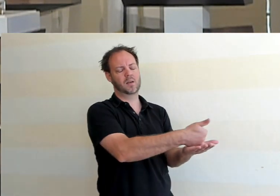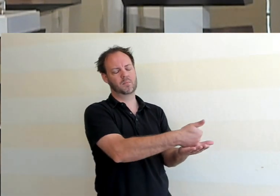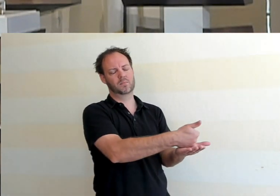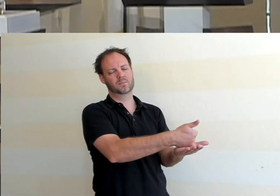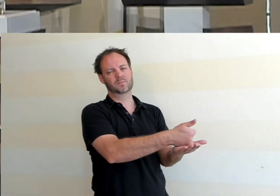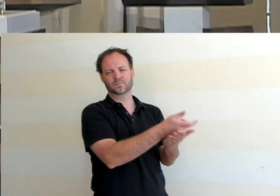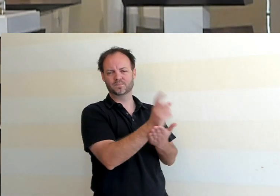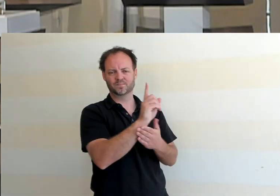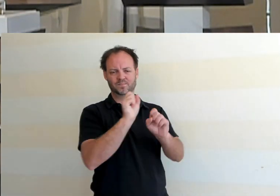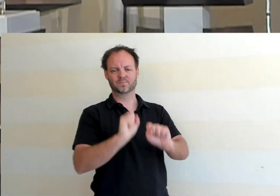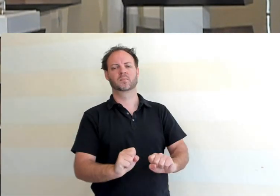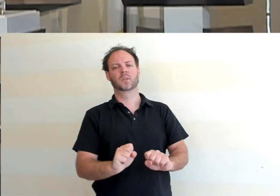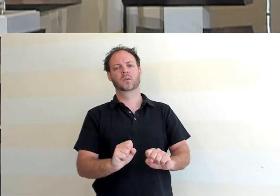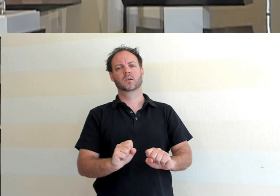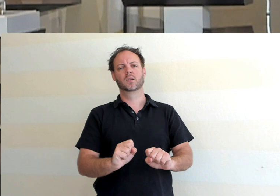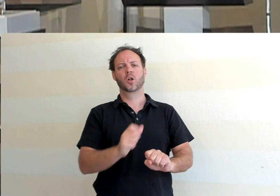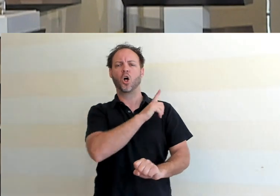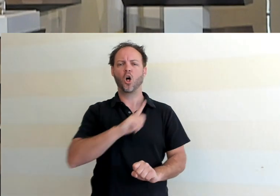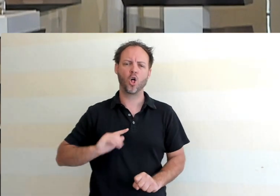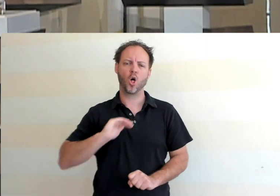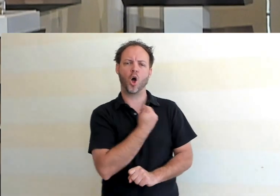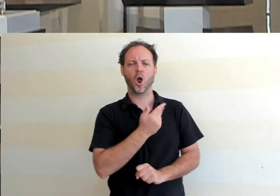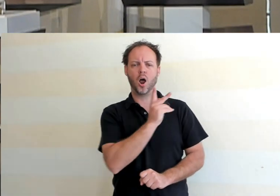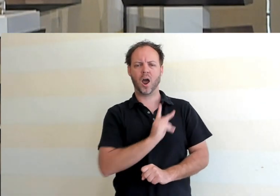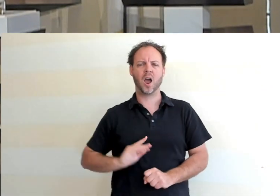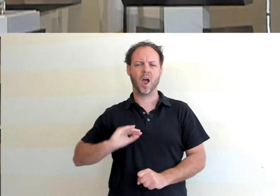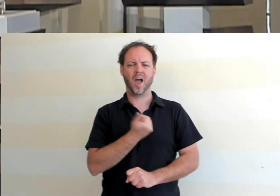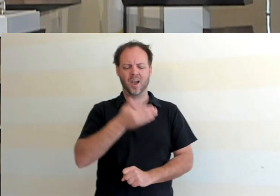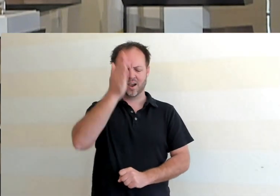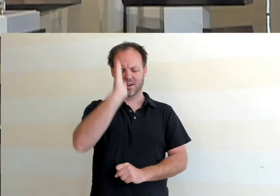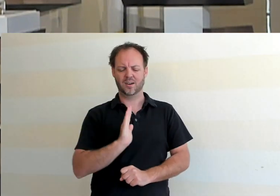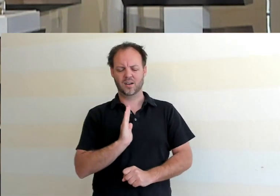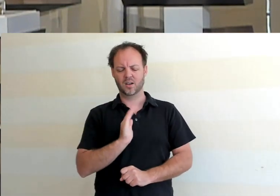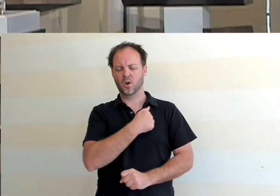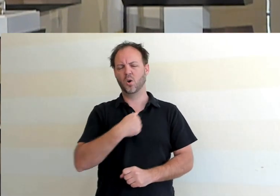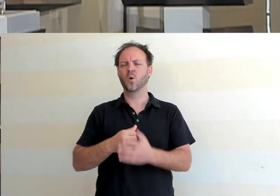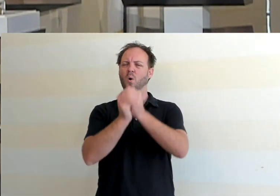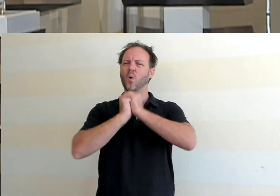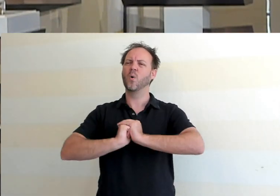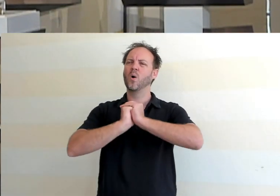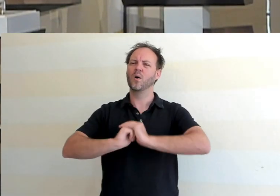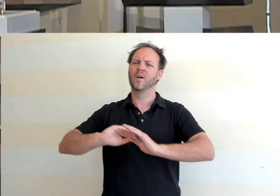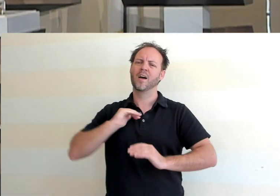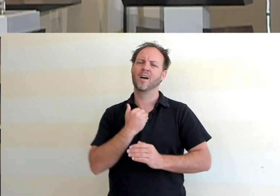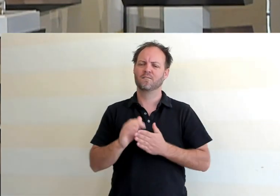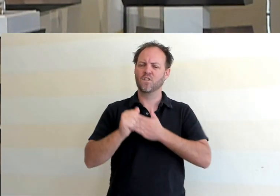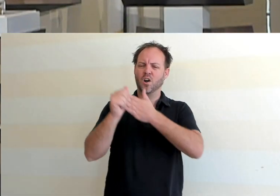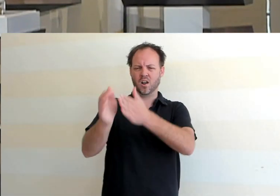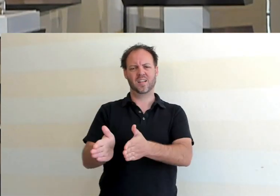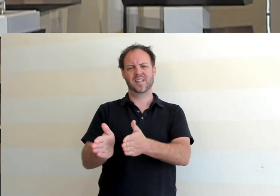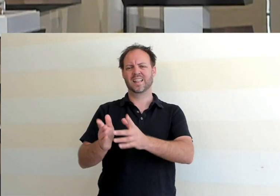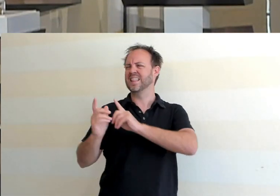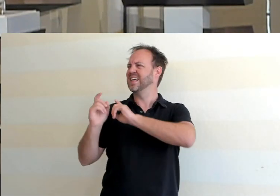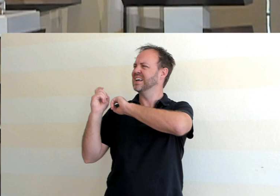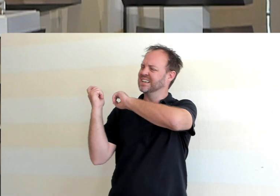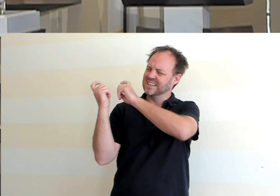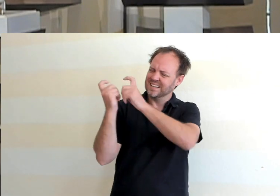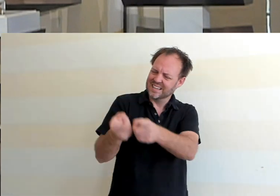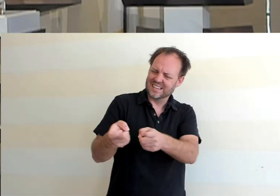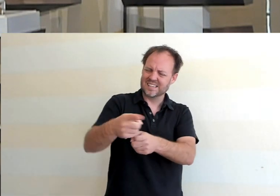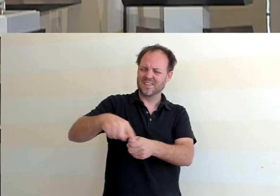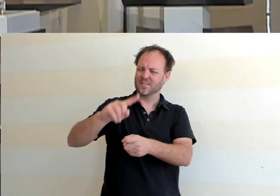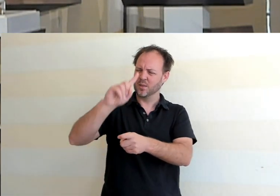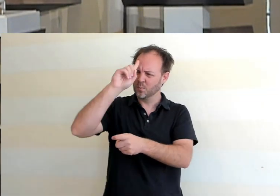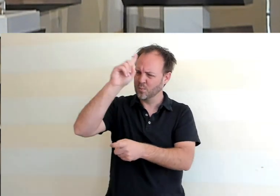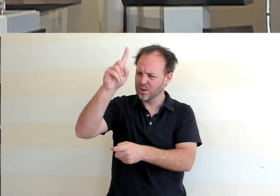help. Lord, our King and our God, we pray for our leaders. Give them wisdom to do the things